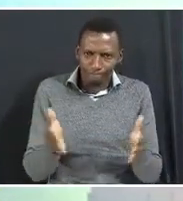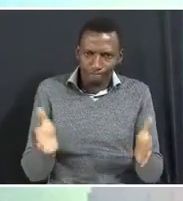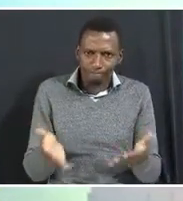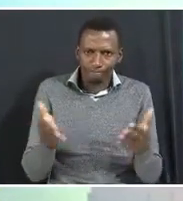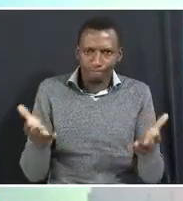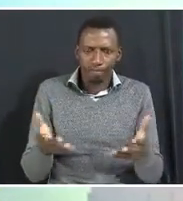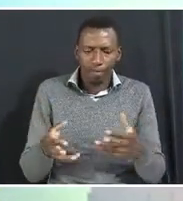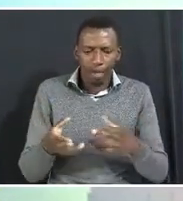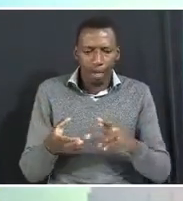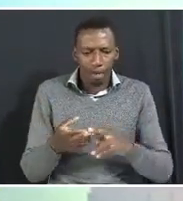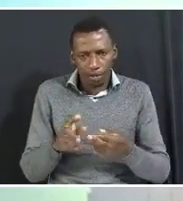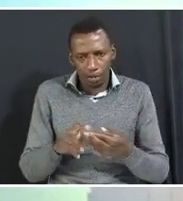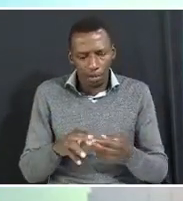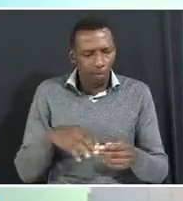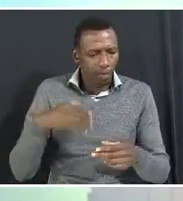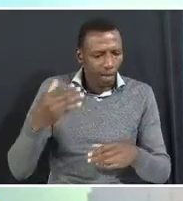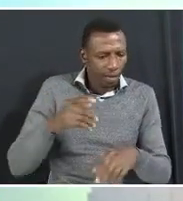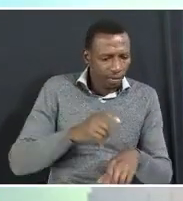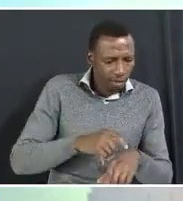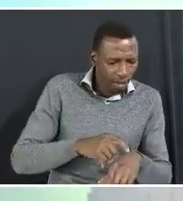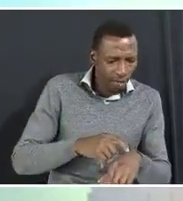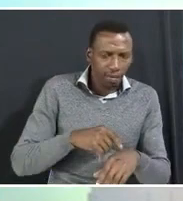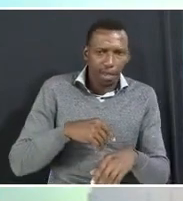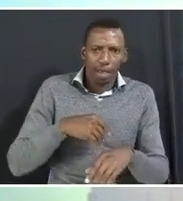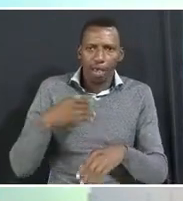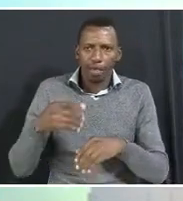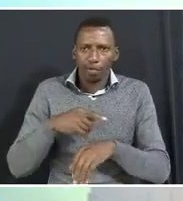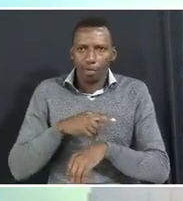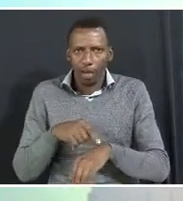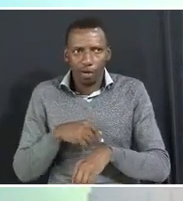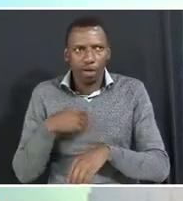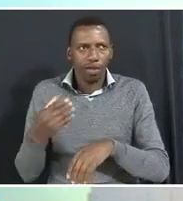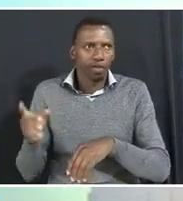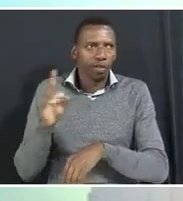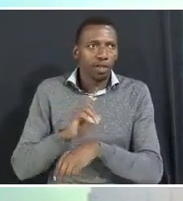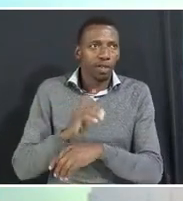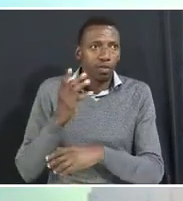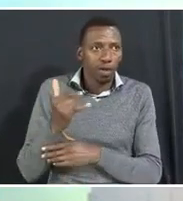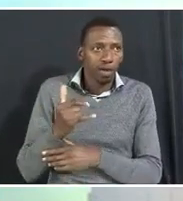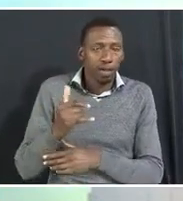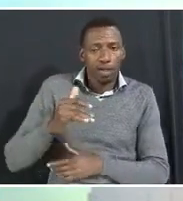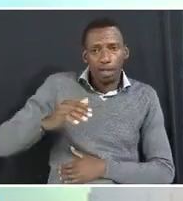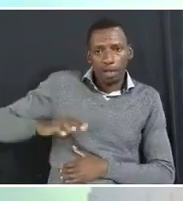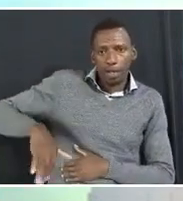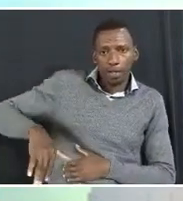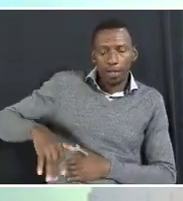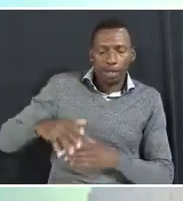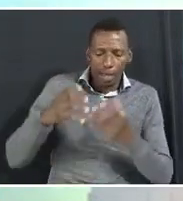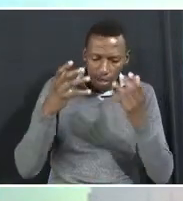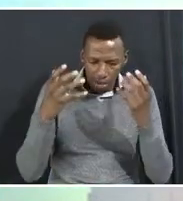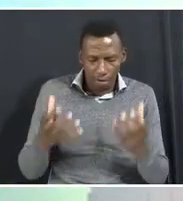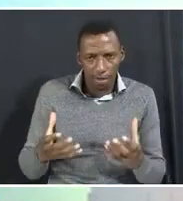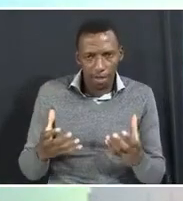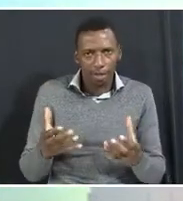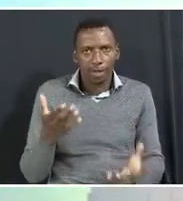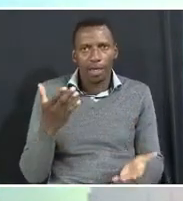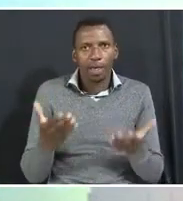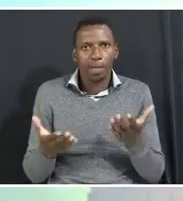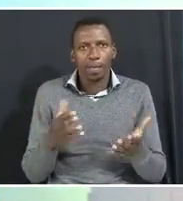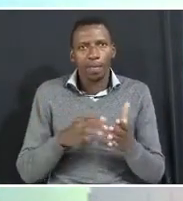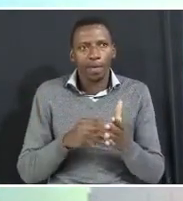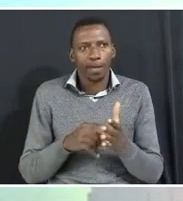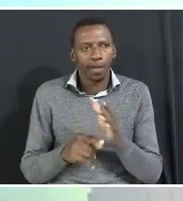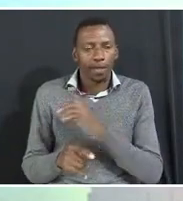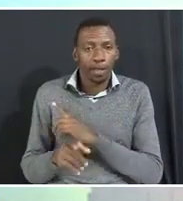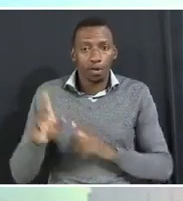each moment, each hour, each day, because the delay is quite imminent. It's most likely that the Lord is